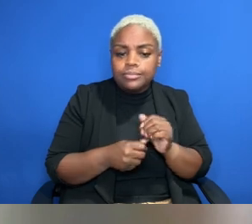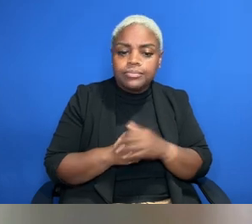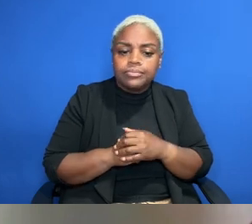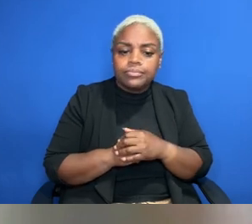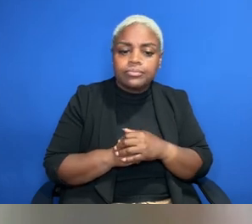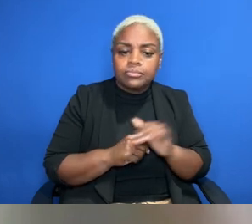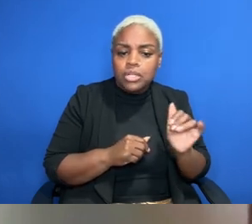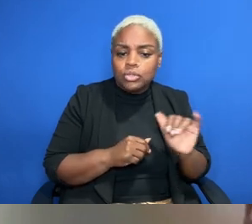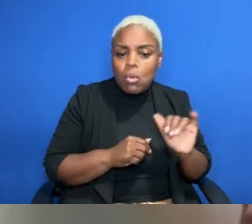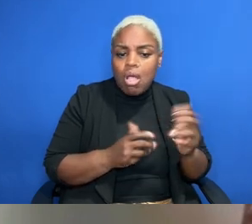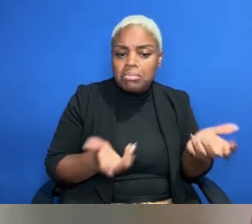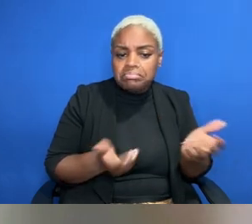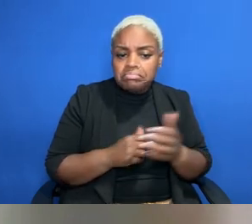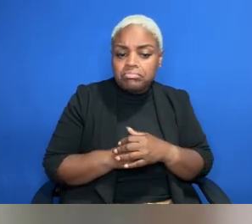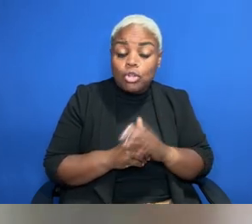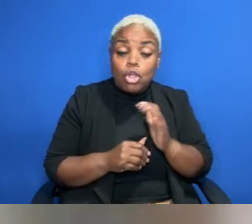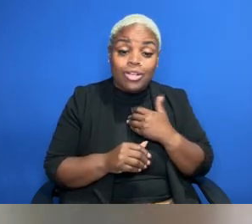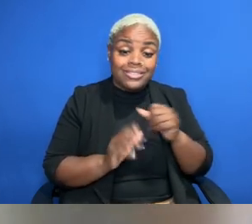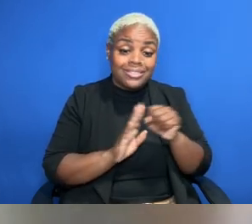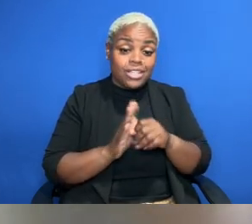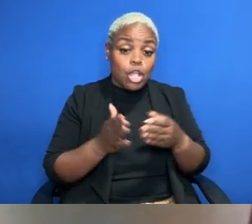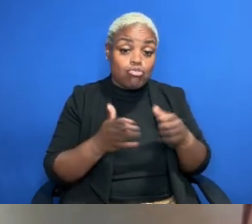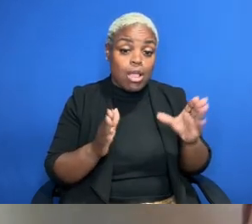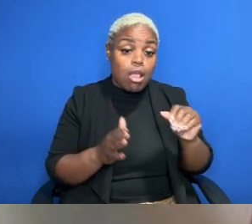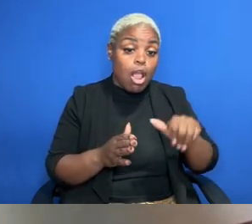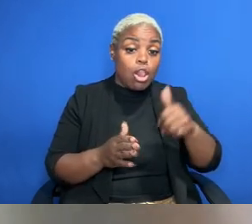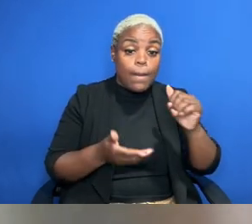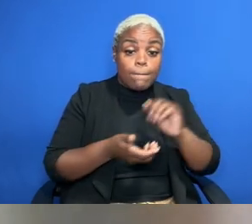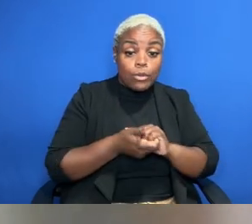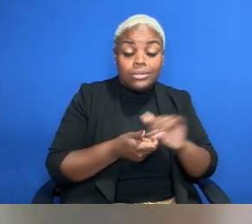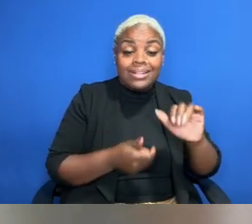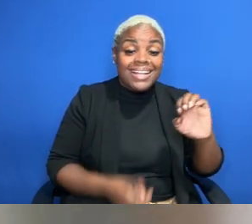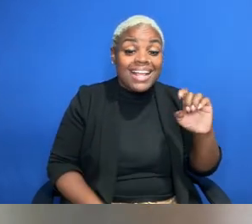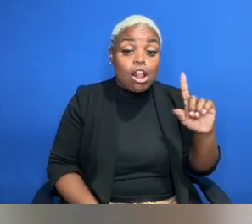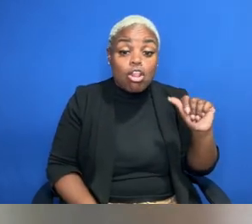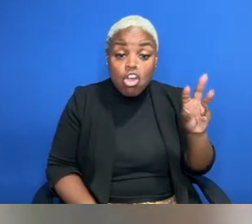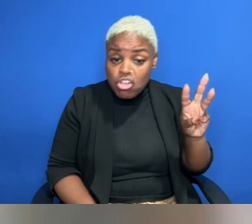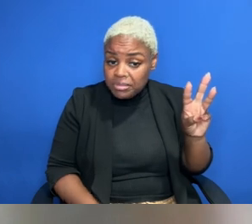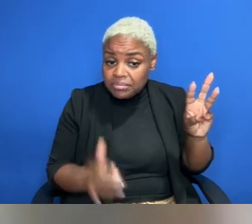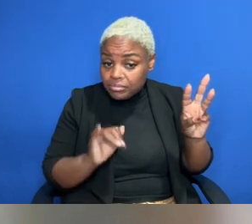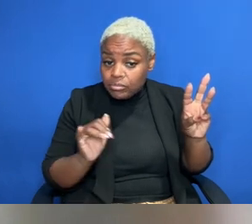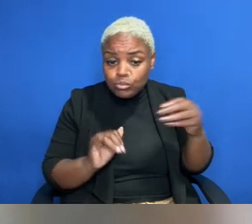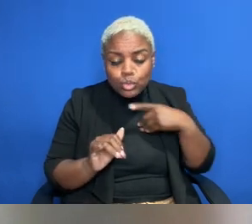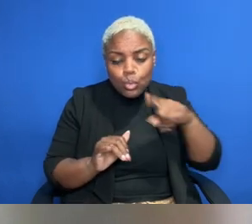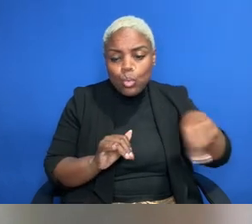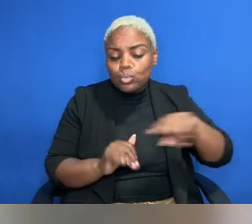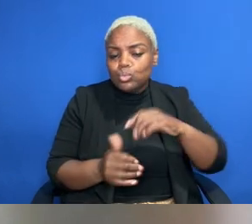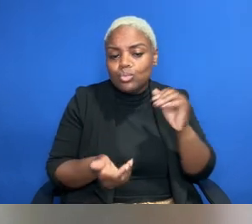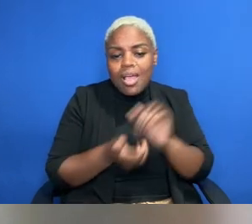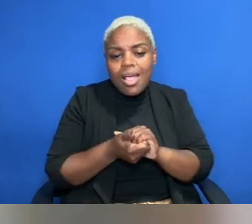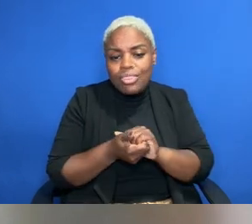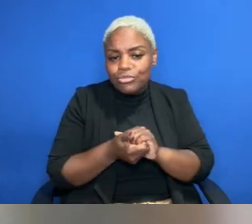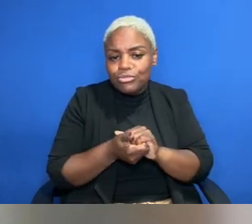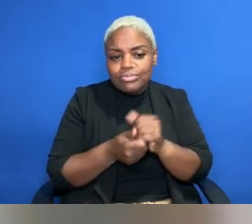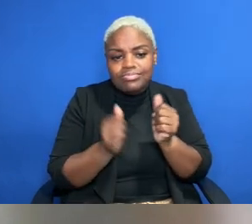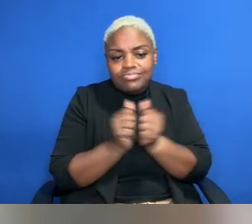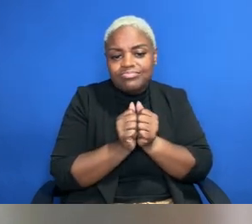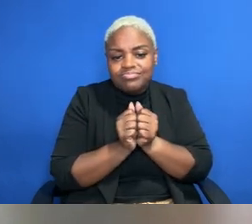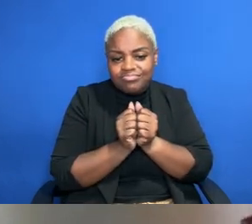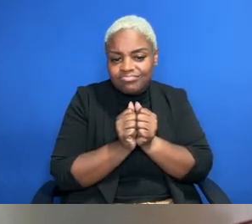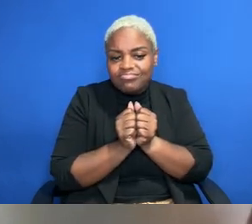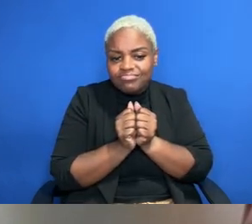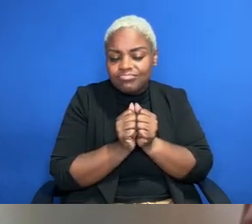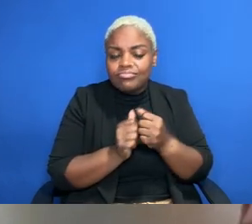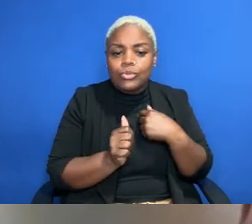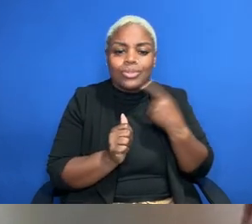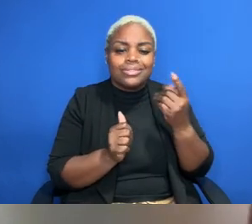our pro bono partners, and as well as our statewide and our other partners such as EdLaw. We do